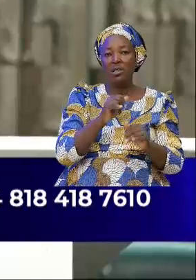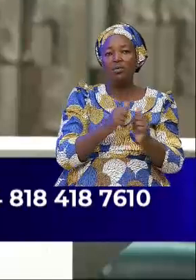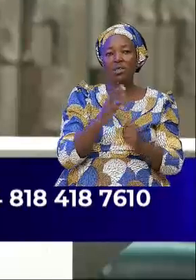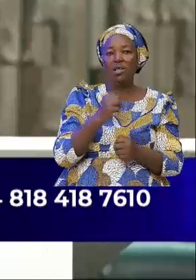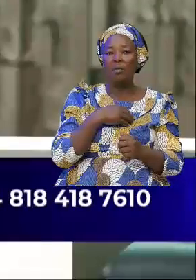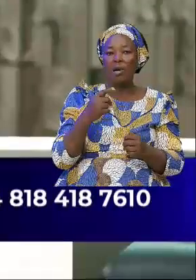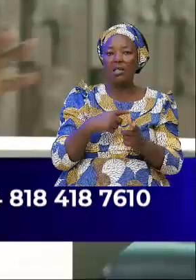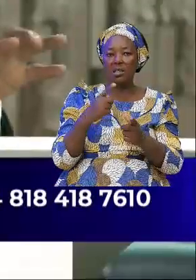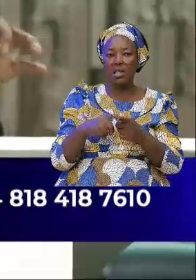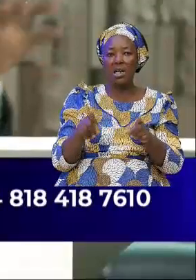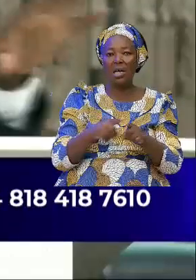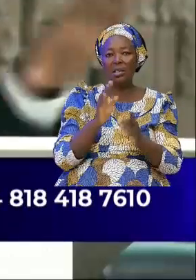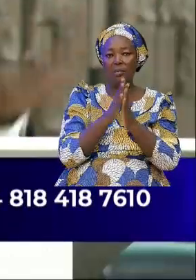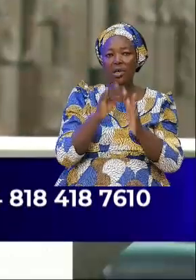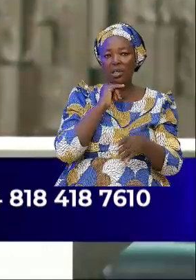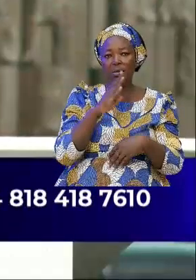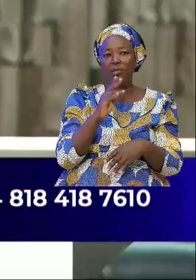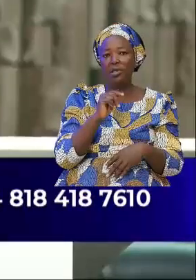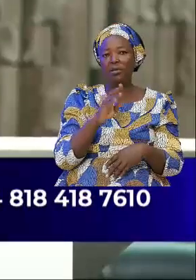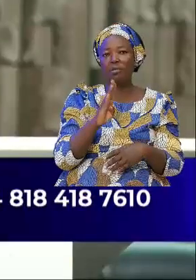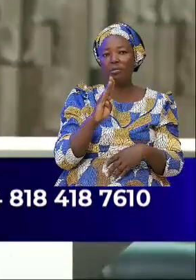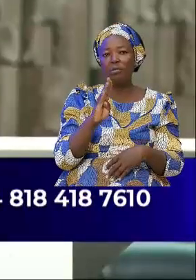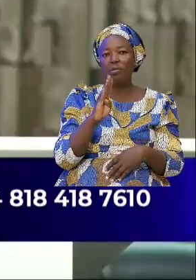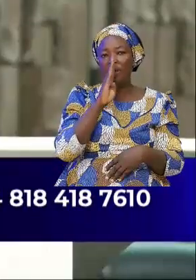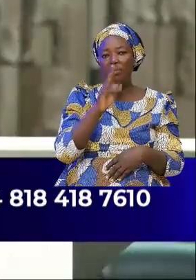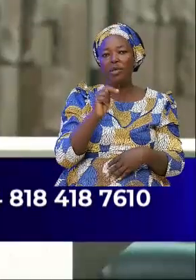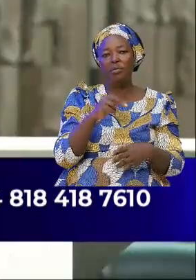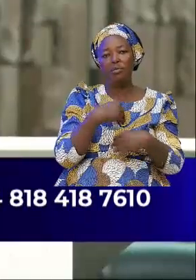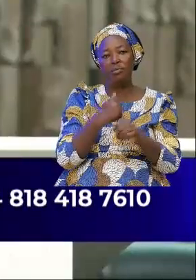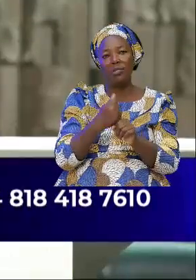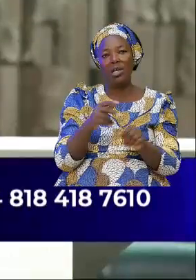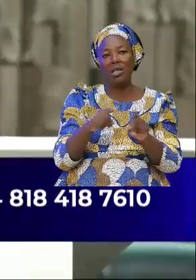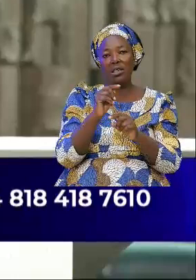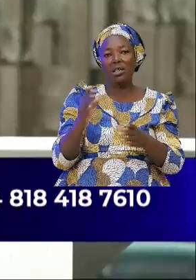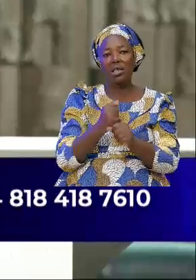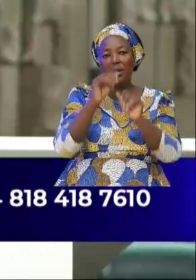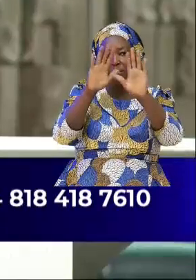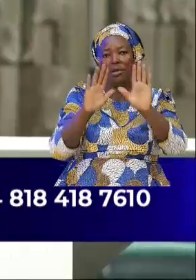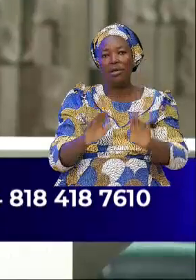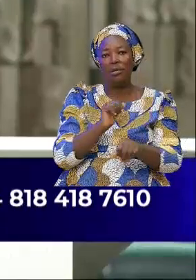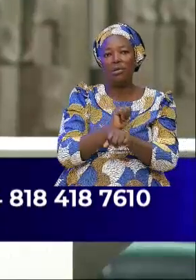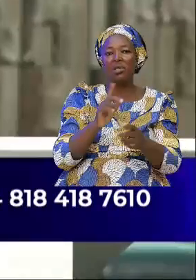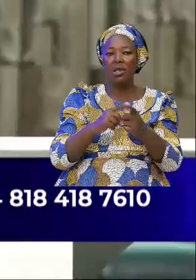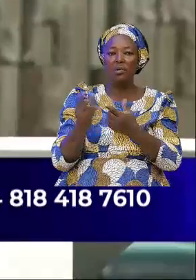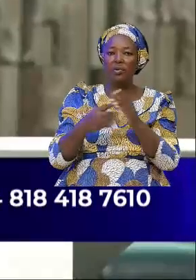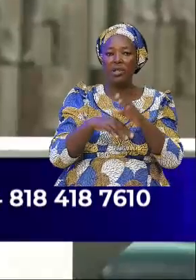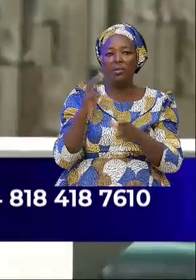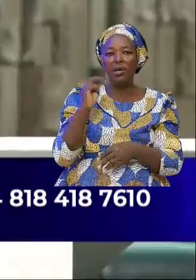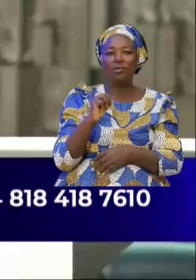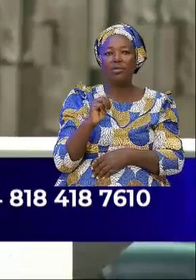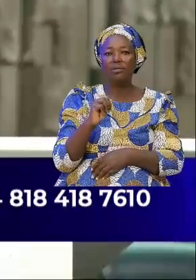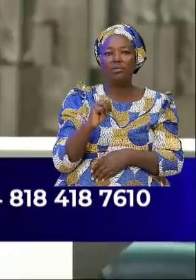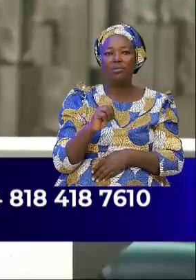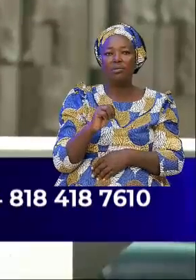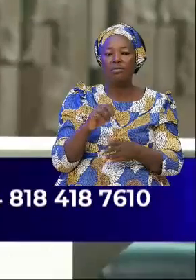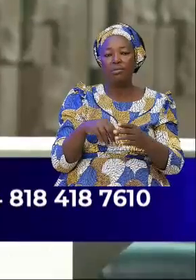them. And all other counselors, stay with them. And then, as the prayer has been made, they will, as they get their